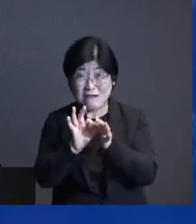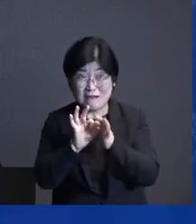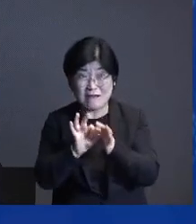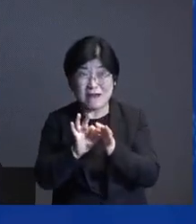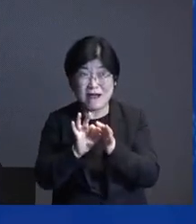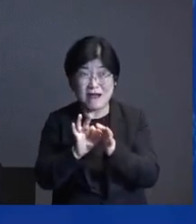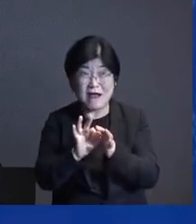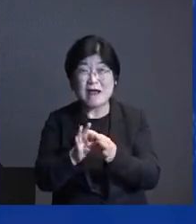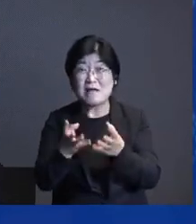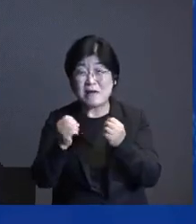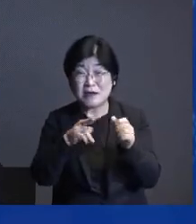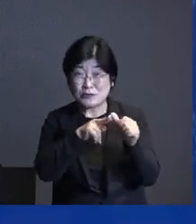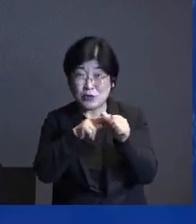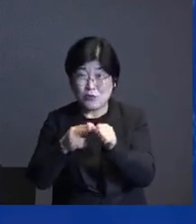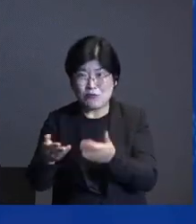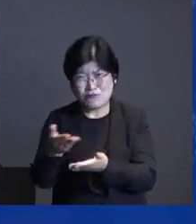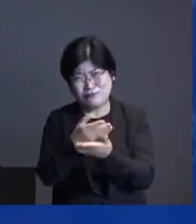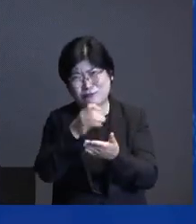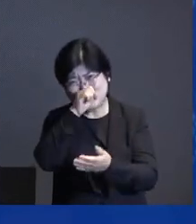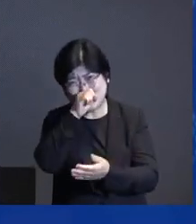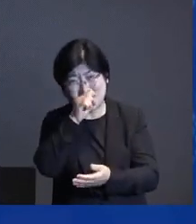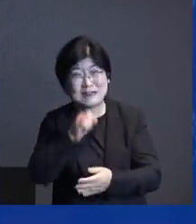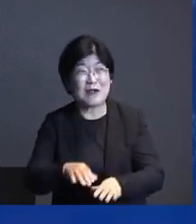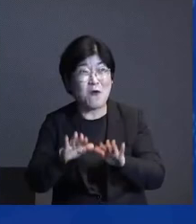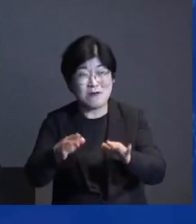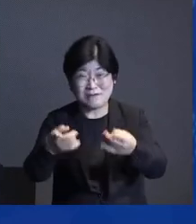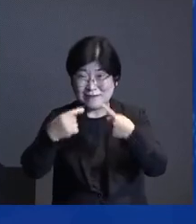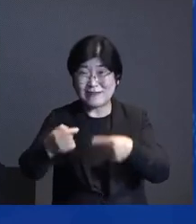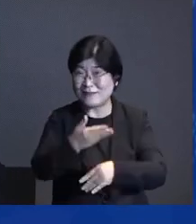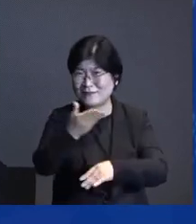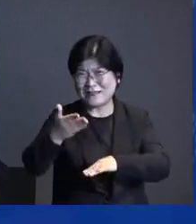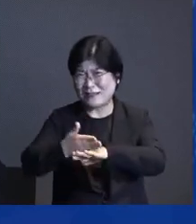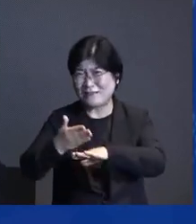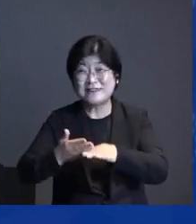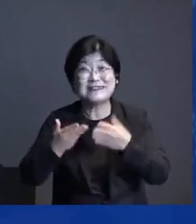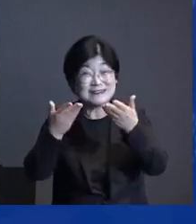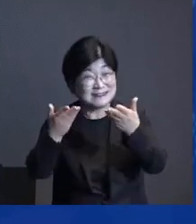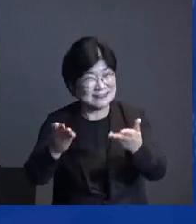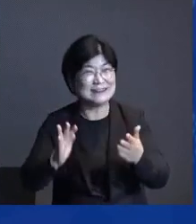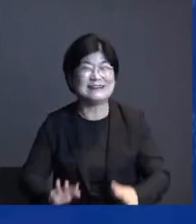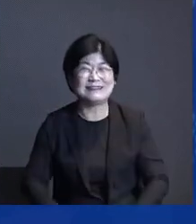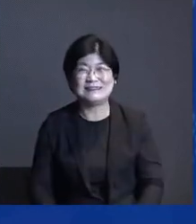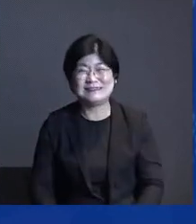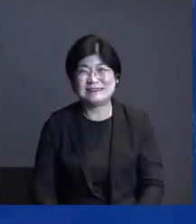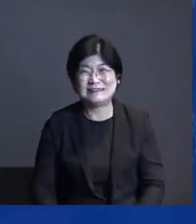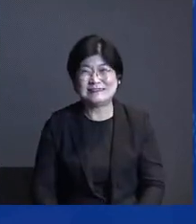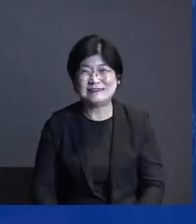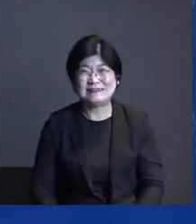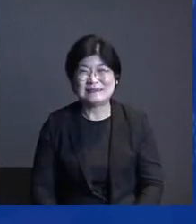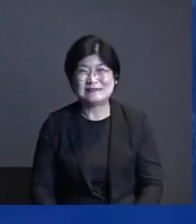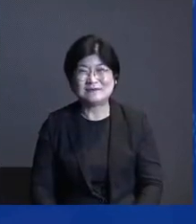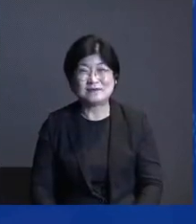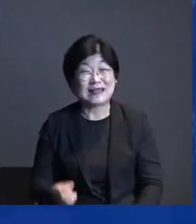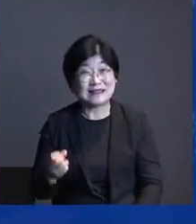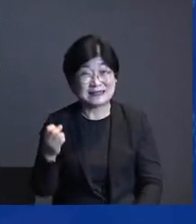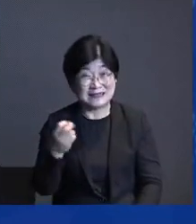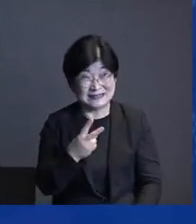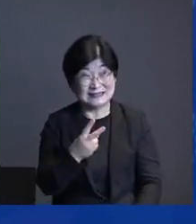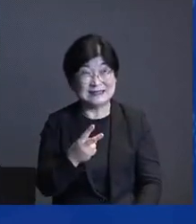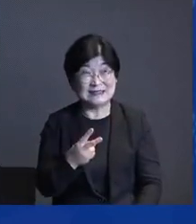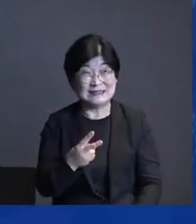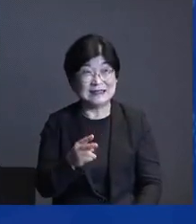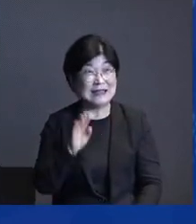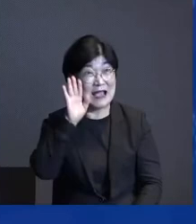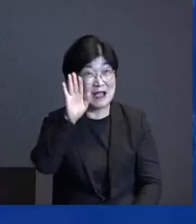for participating in this session, and I would like to, I hope that we can see each other later